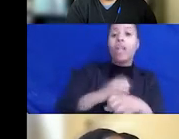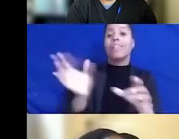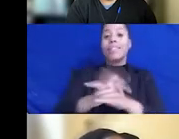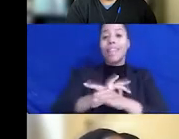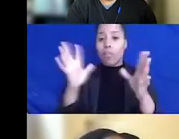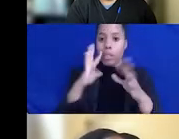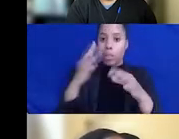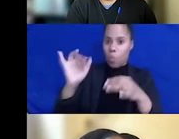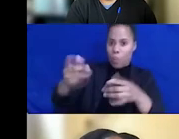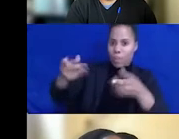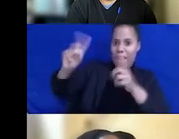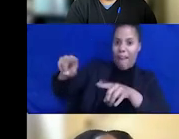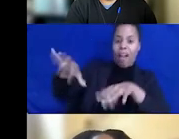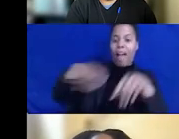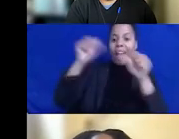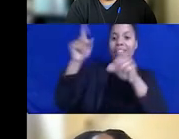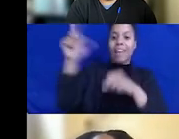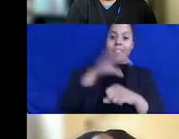executive level. So Congress